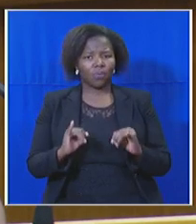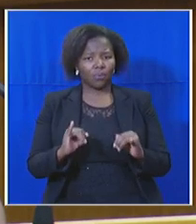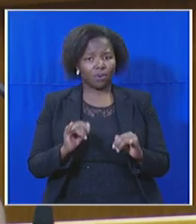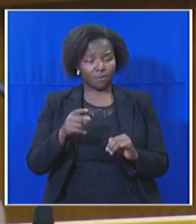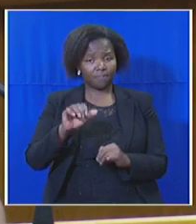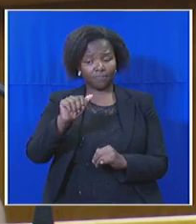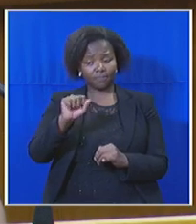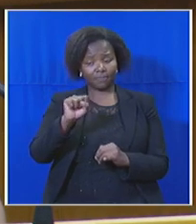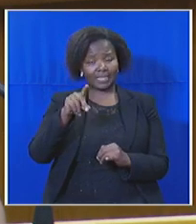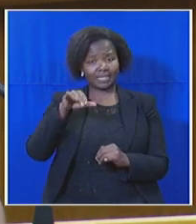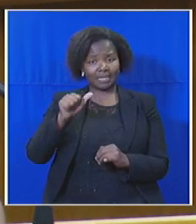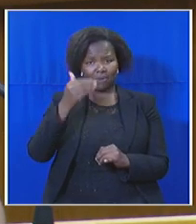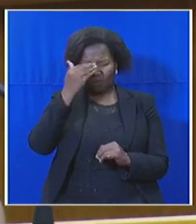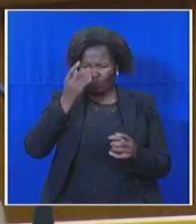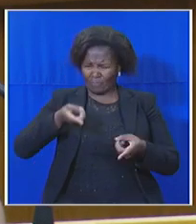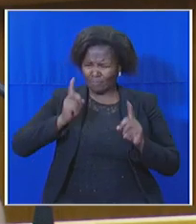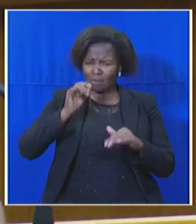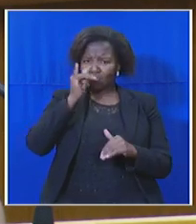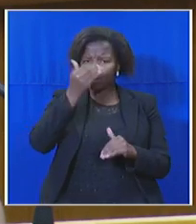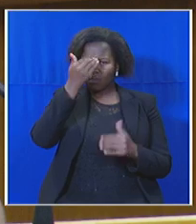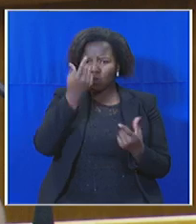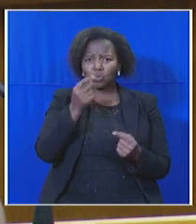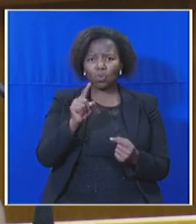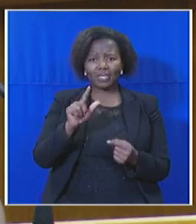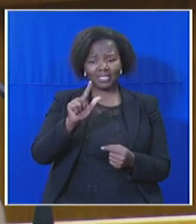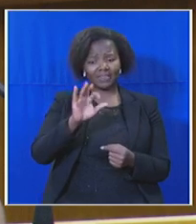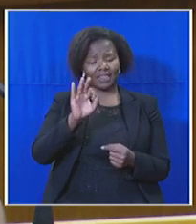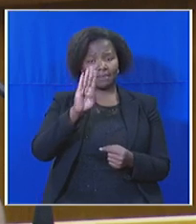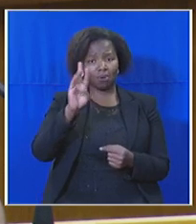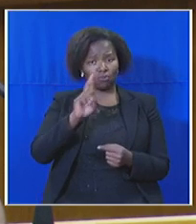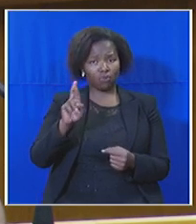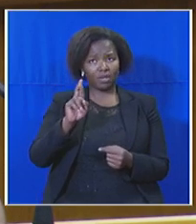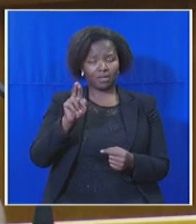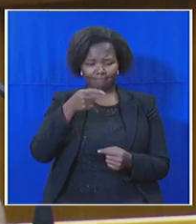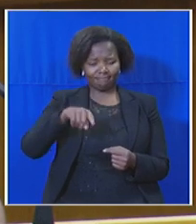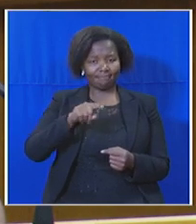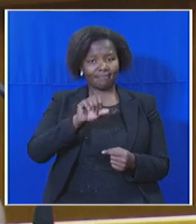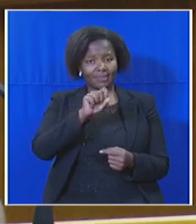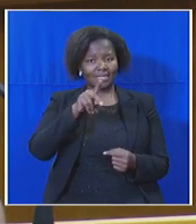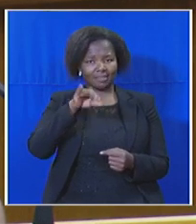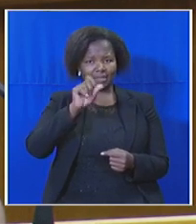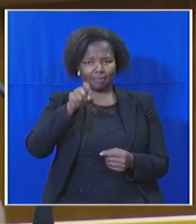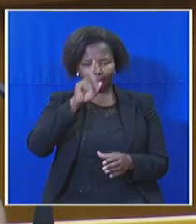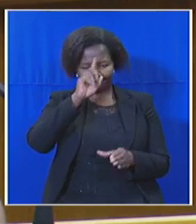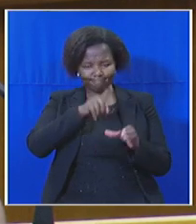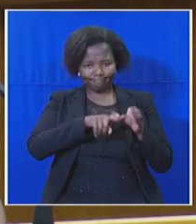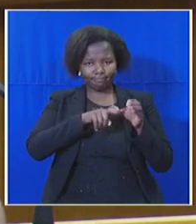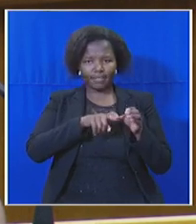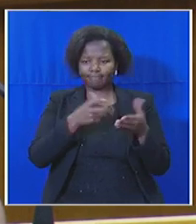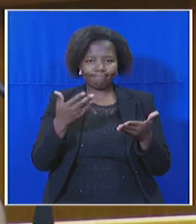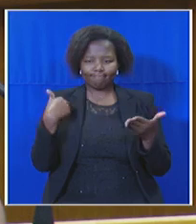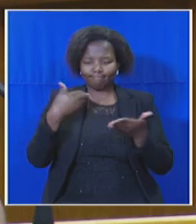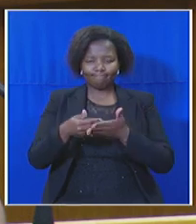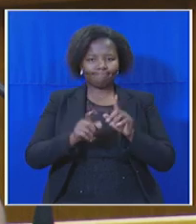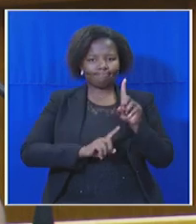about lethal crime? With a 73 billion rand budget, the SAPS should be ashamed to admit that no, it hasn't got an answer.